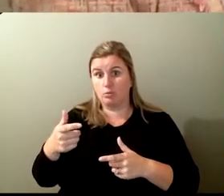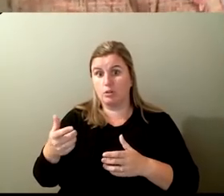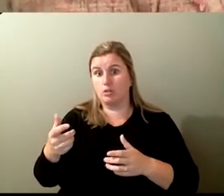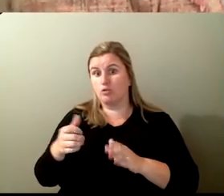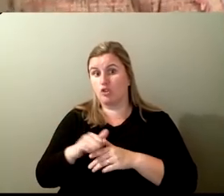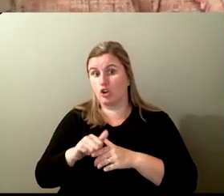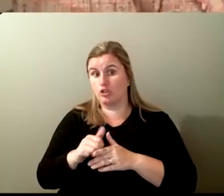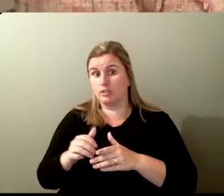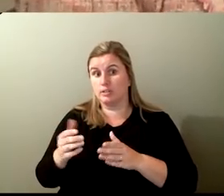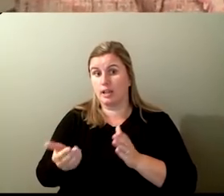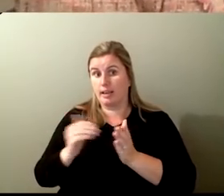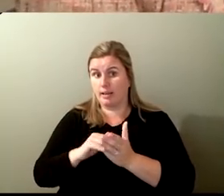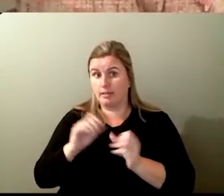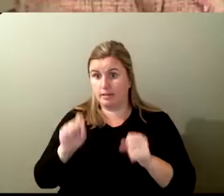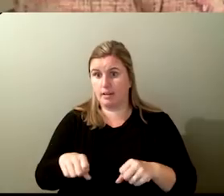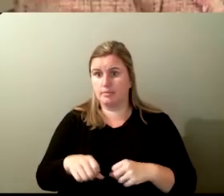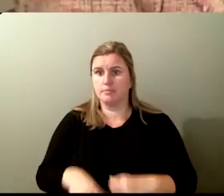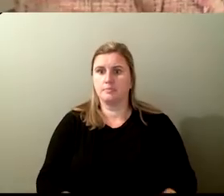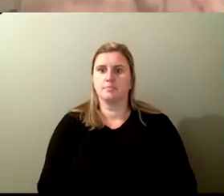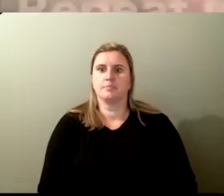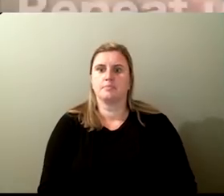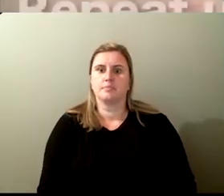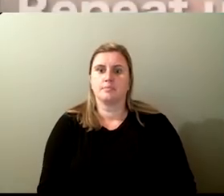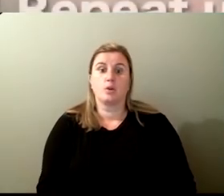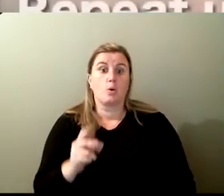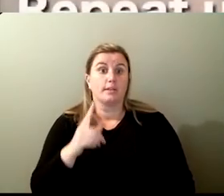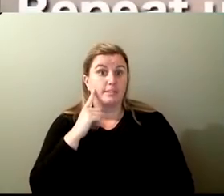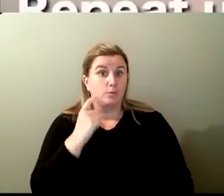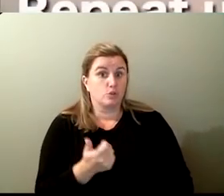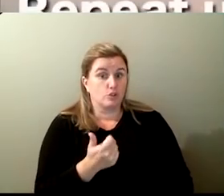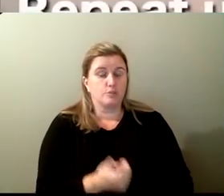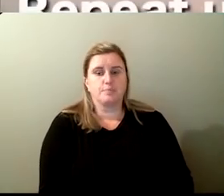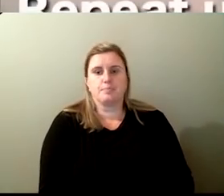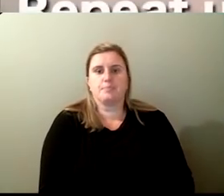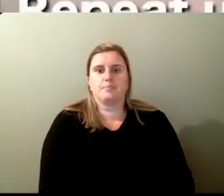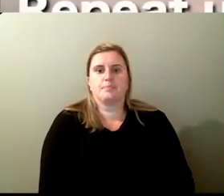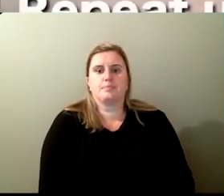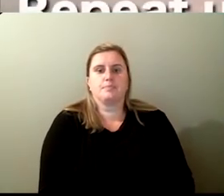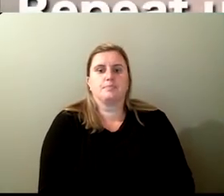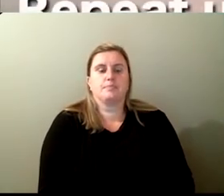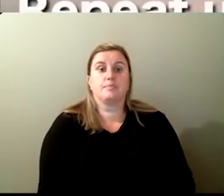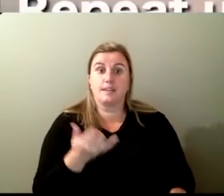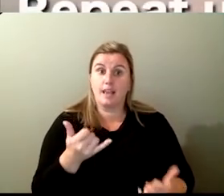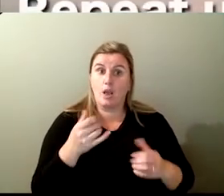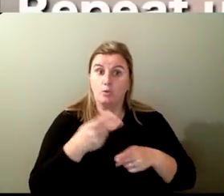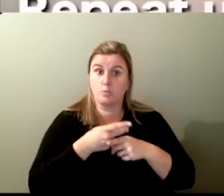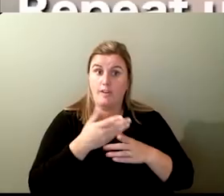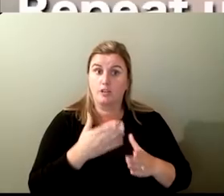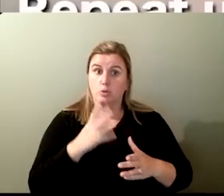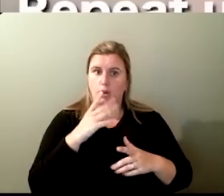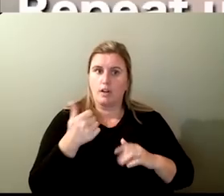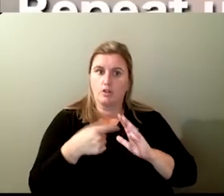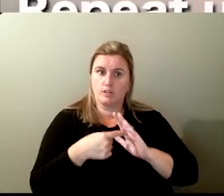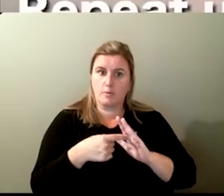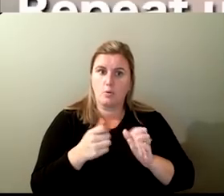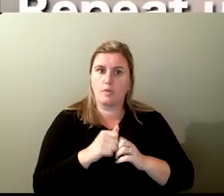the assessment again. Okay, sounds good. The supervisor will now begin another demonstration, followed by an